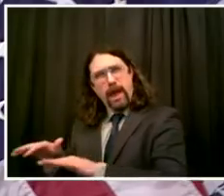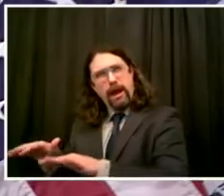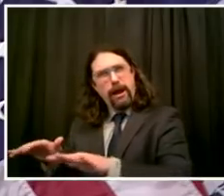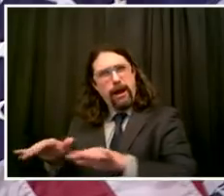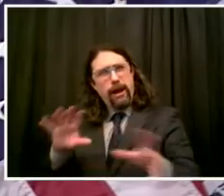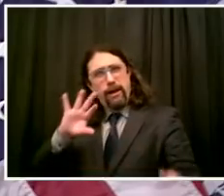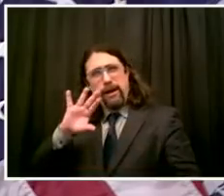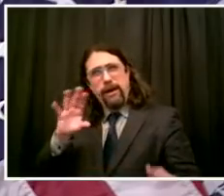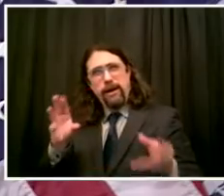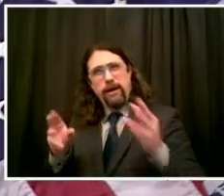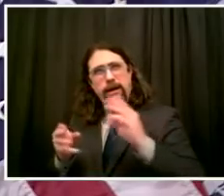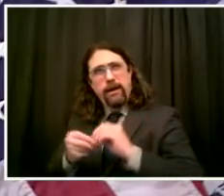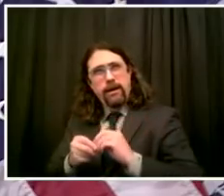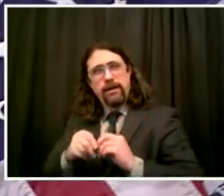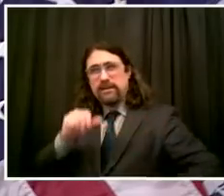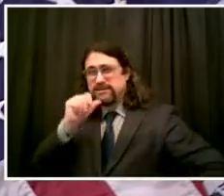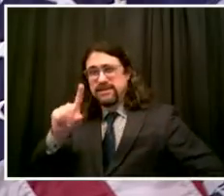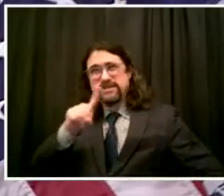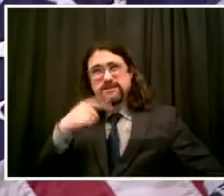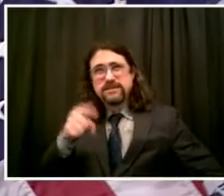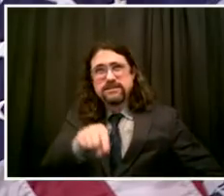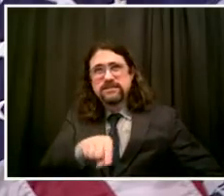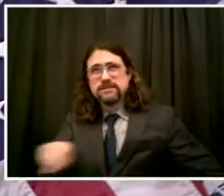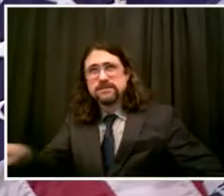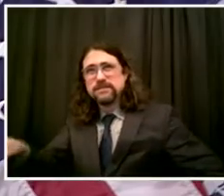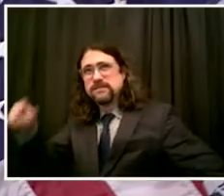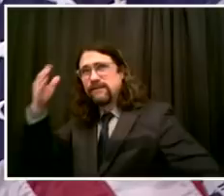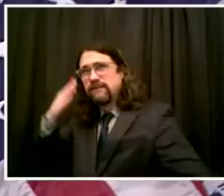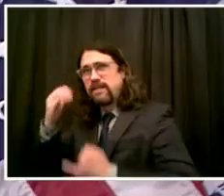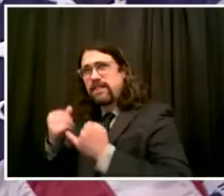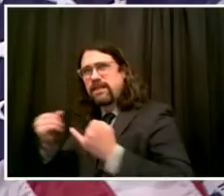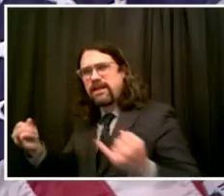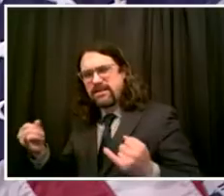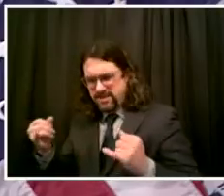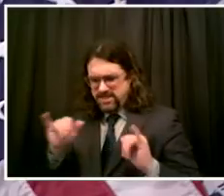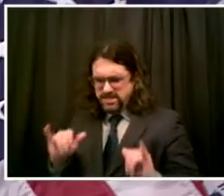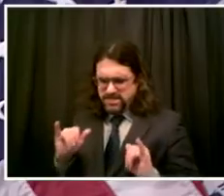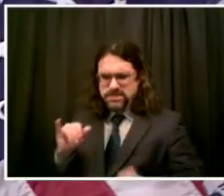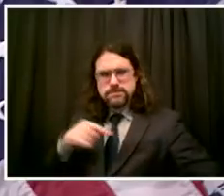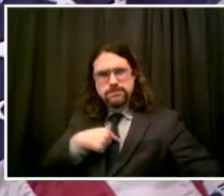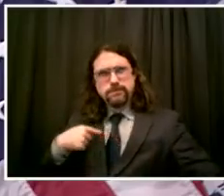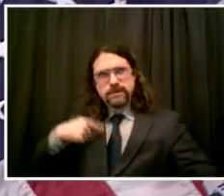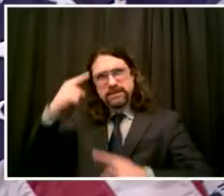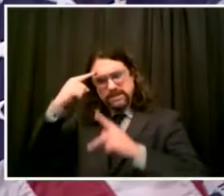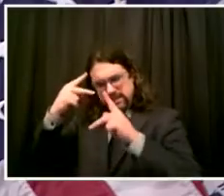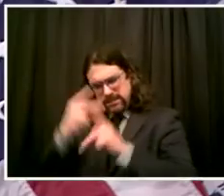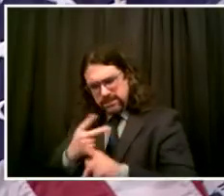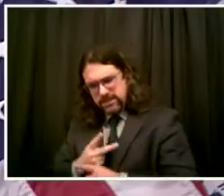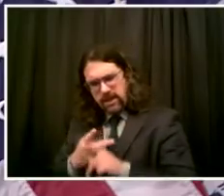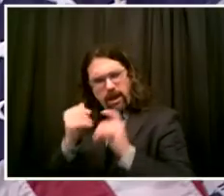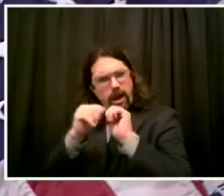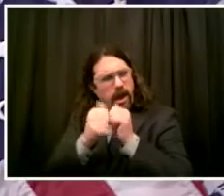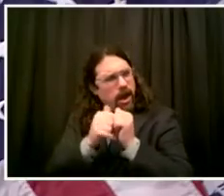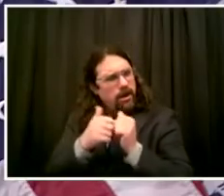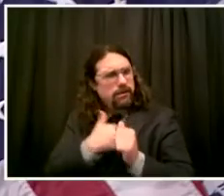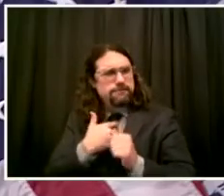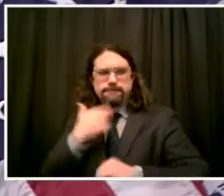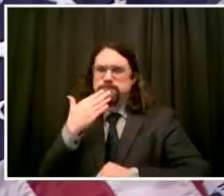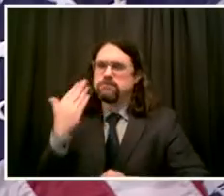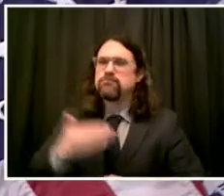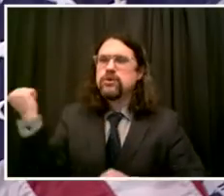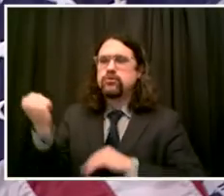the hardest and need the most help. And one of the most important elements of that is supporting